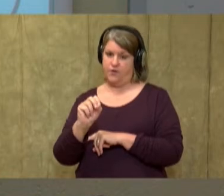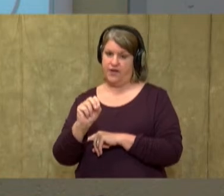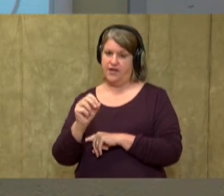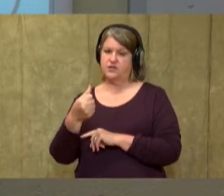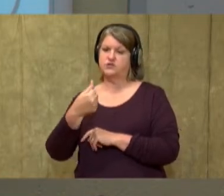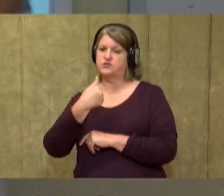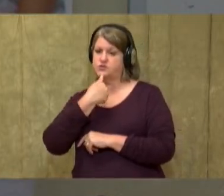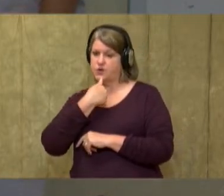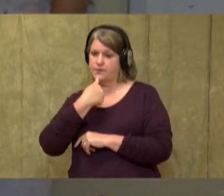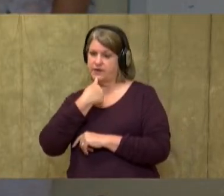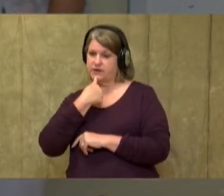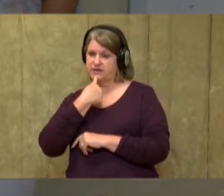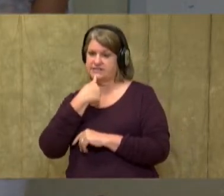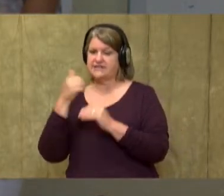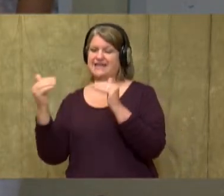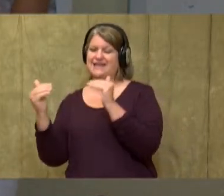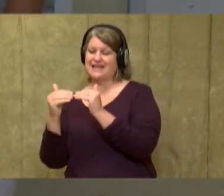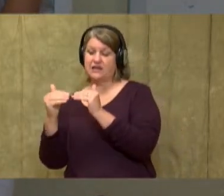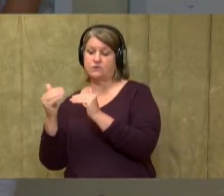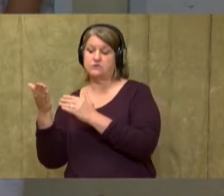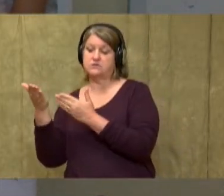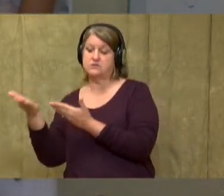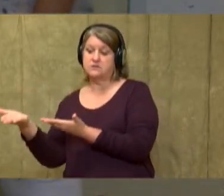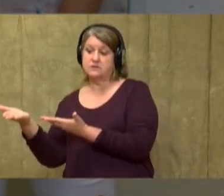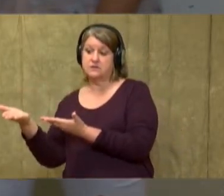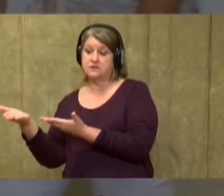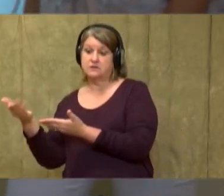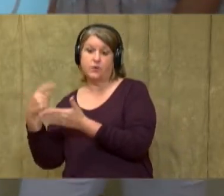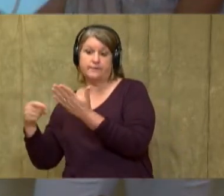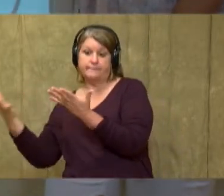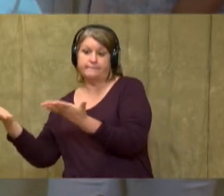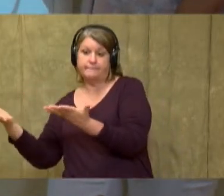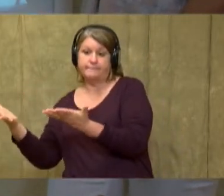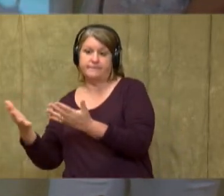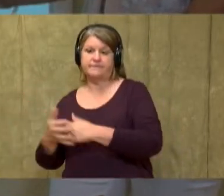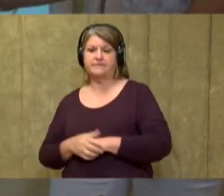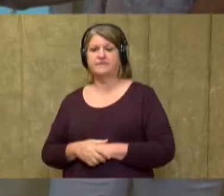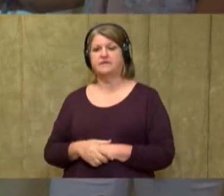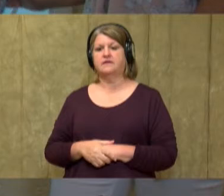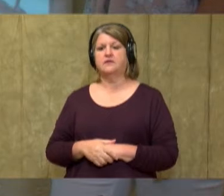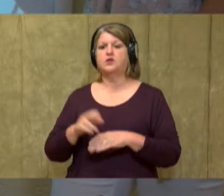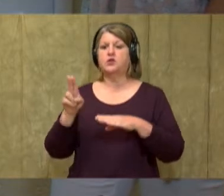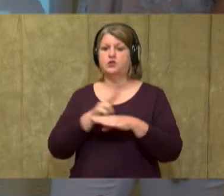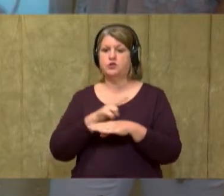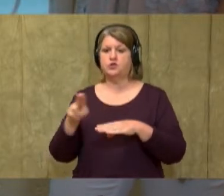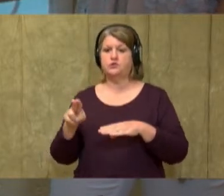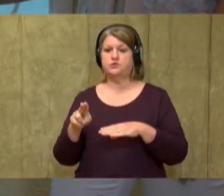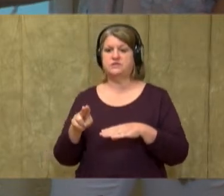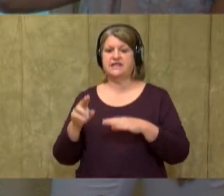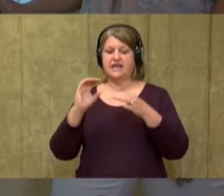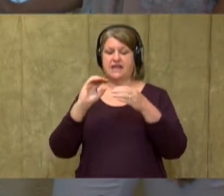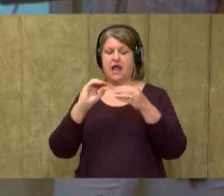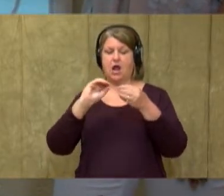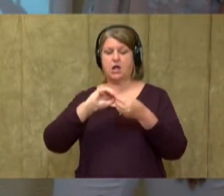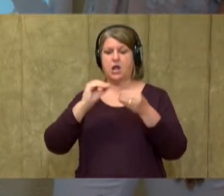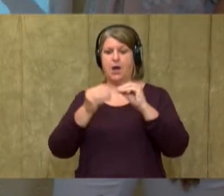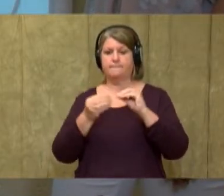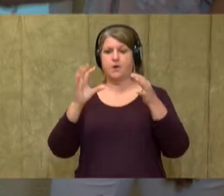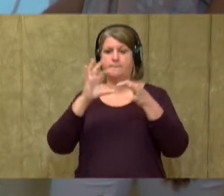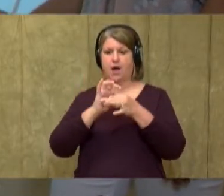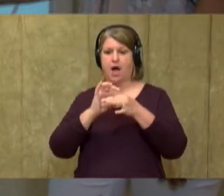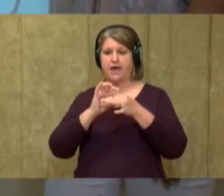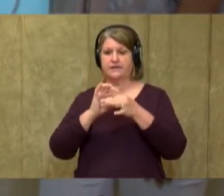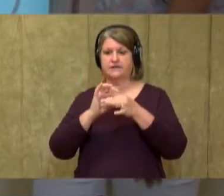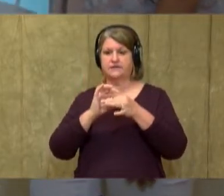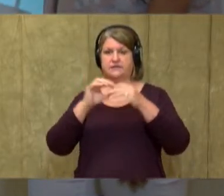strawberries equals blank. All right, using our number bond for one of our strategies that we